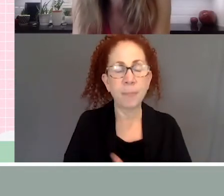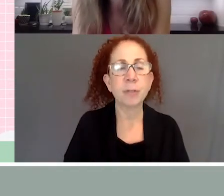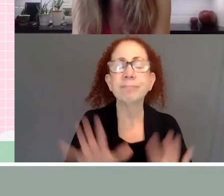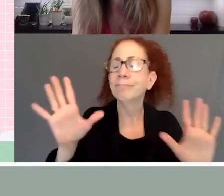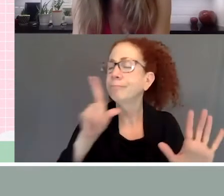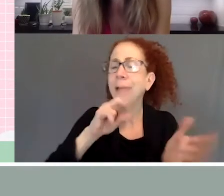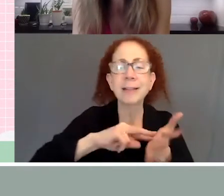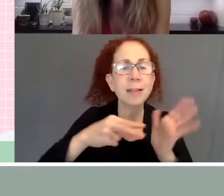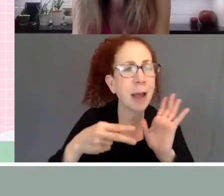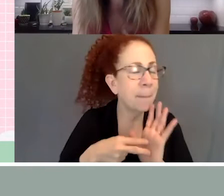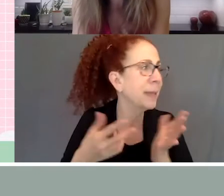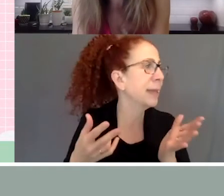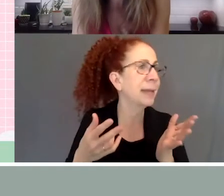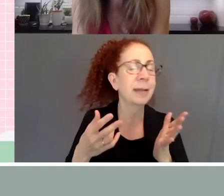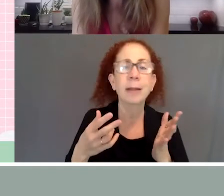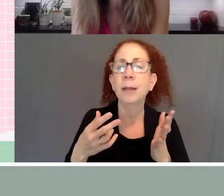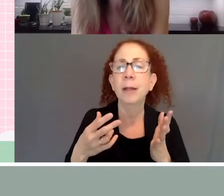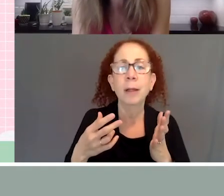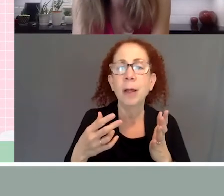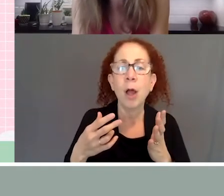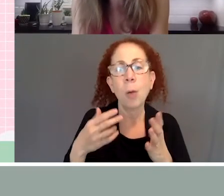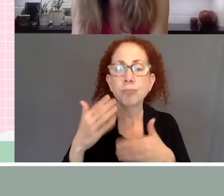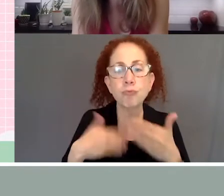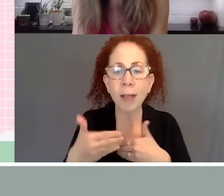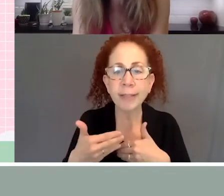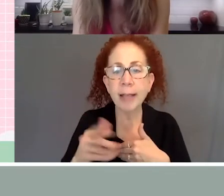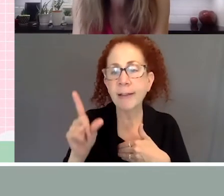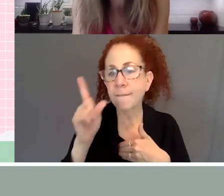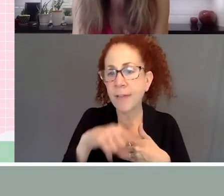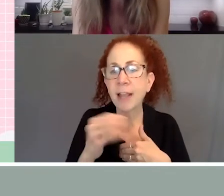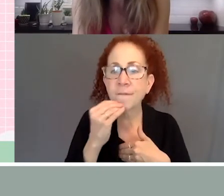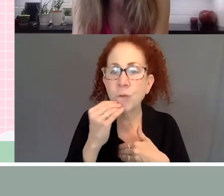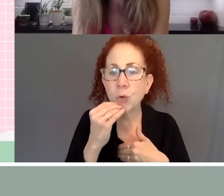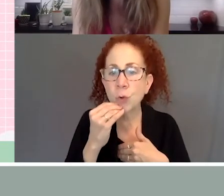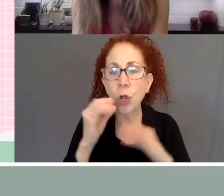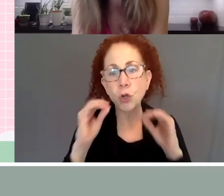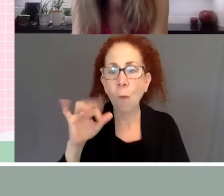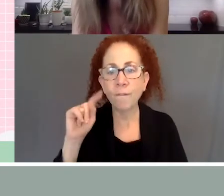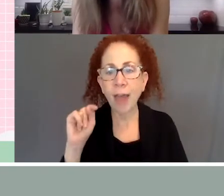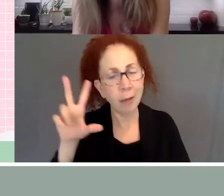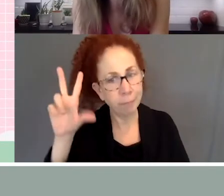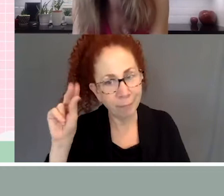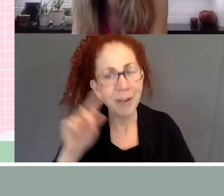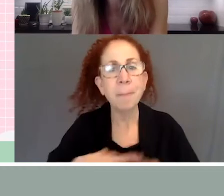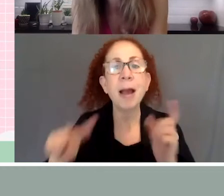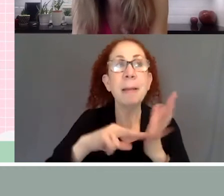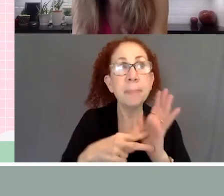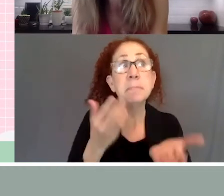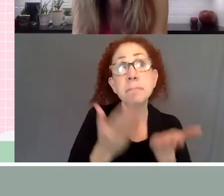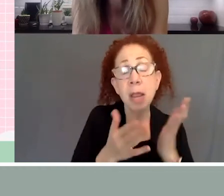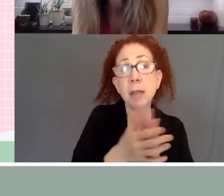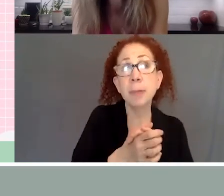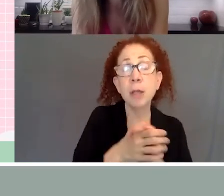doesn't mean processed fake foods that are like fat free, but it does mean that you might want